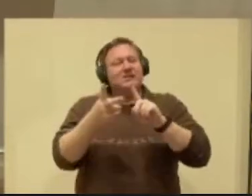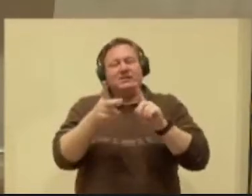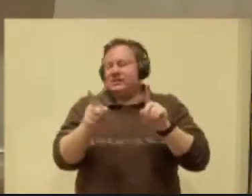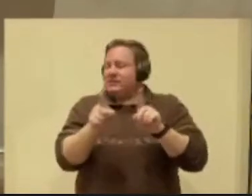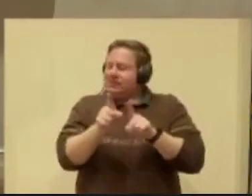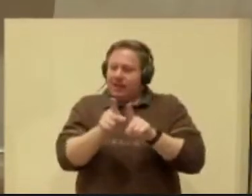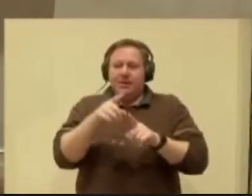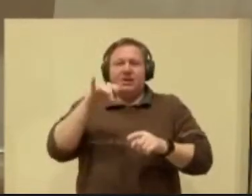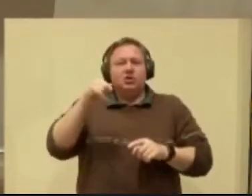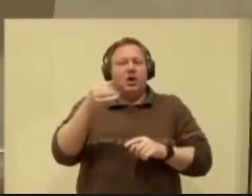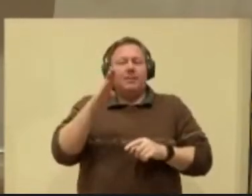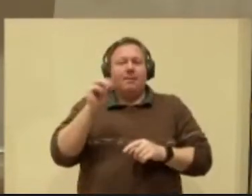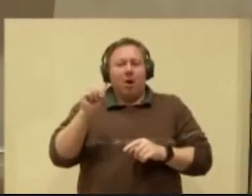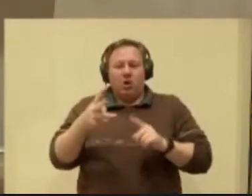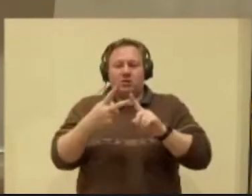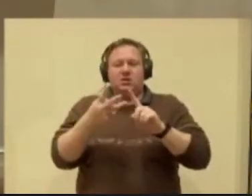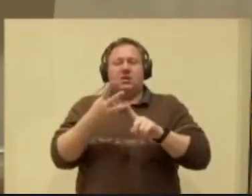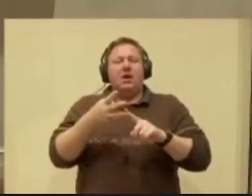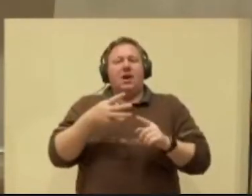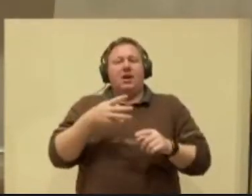applies to matasana